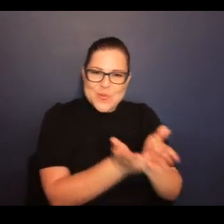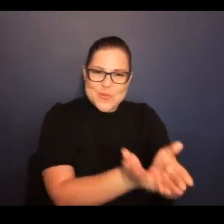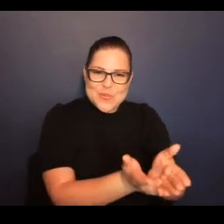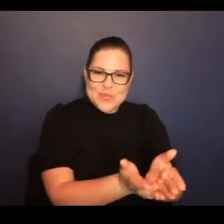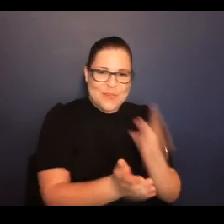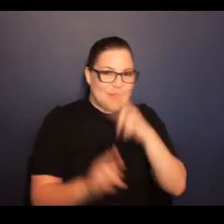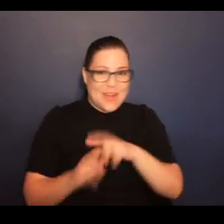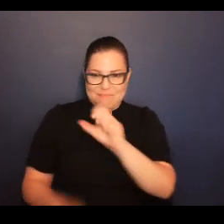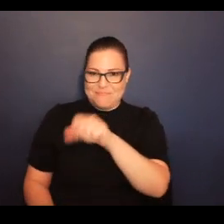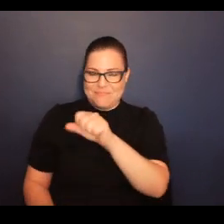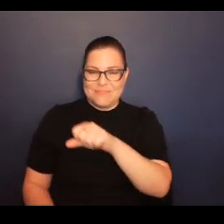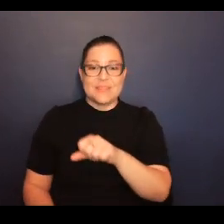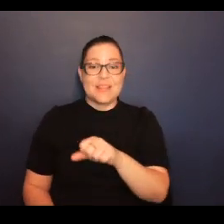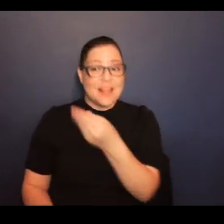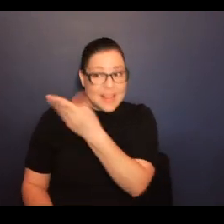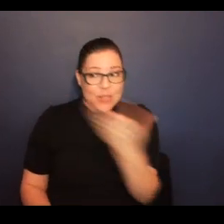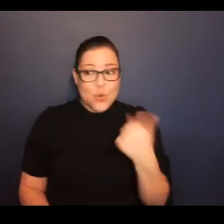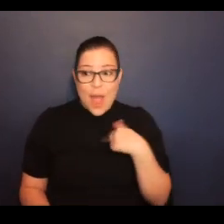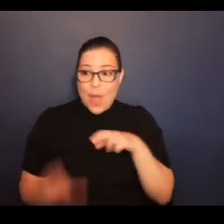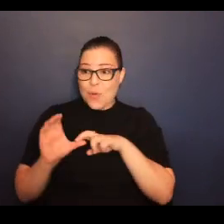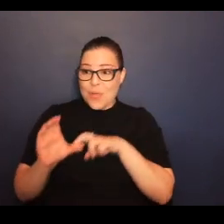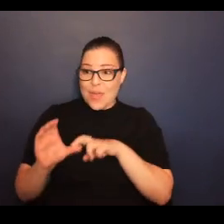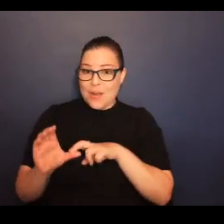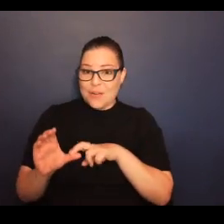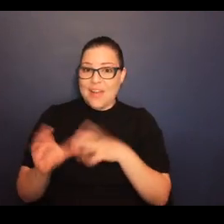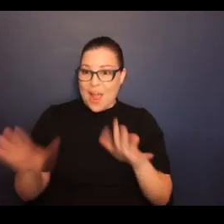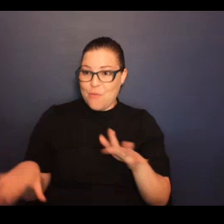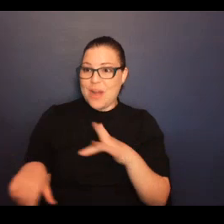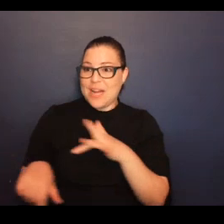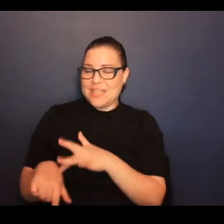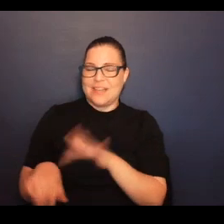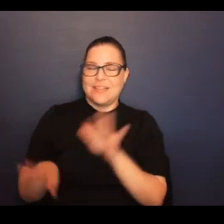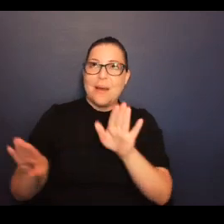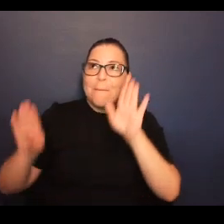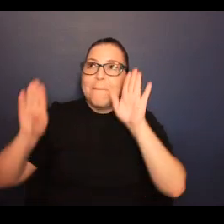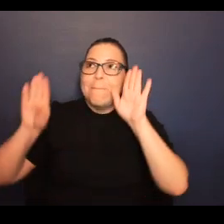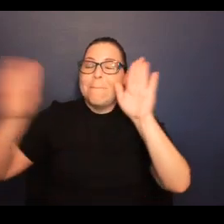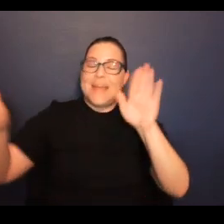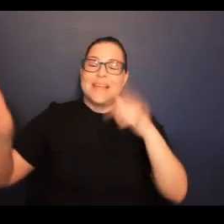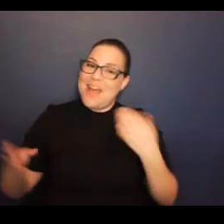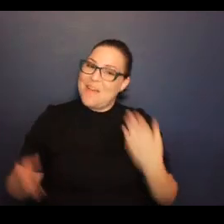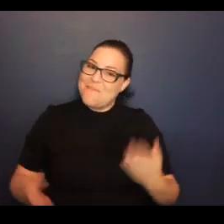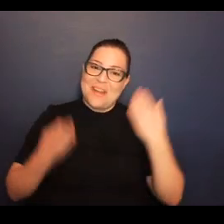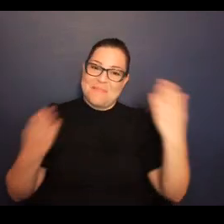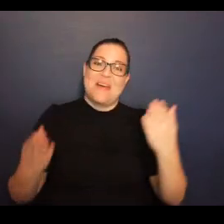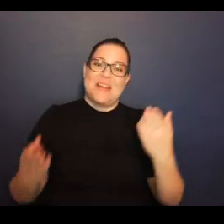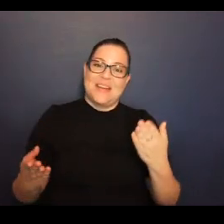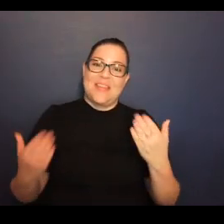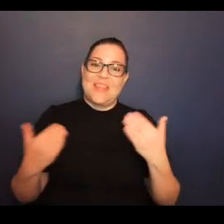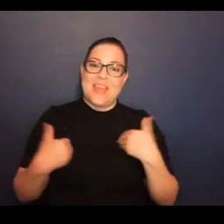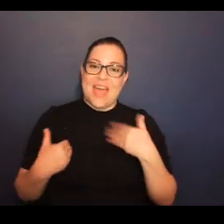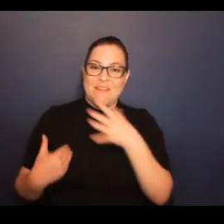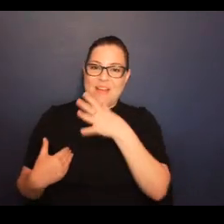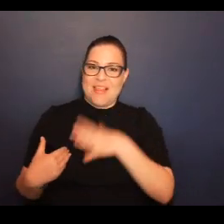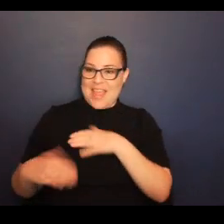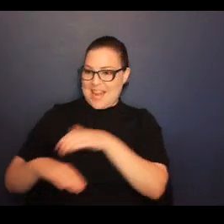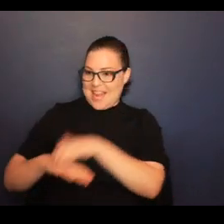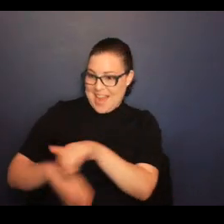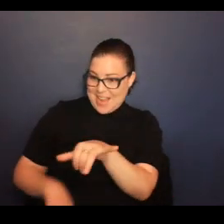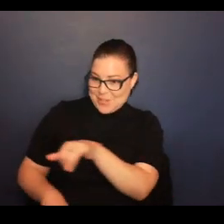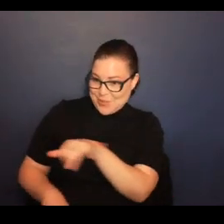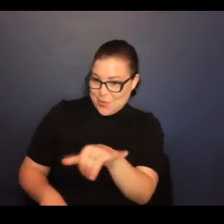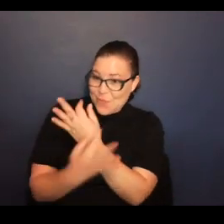the way, I was on there and I checked it out already, and it's amazing, and I highly recommend it. And they have ladies' nights. Actually, rides